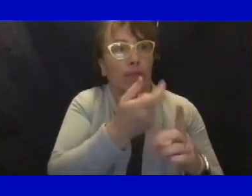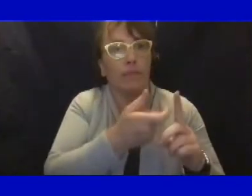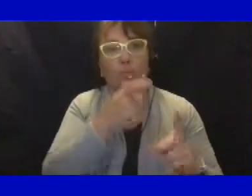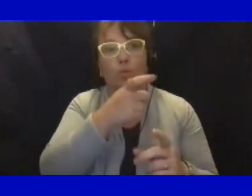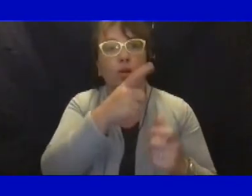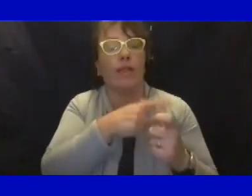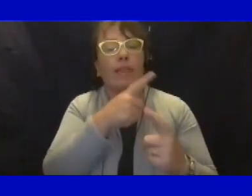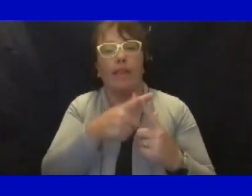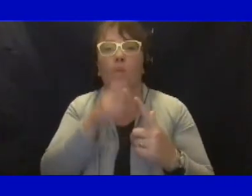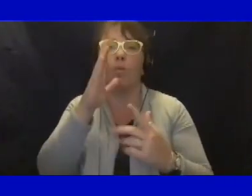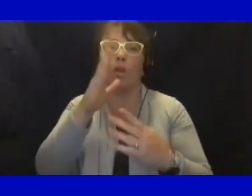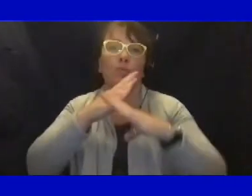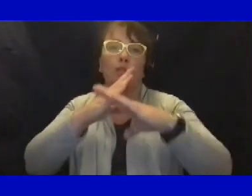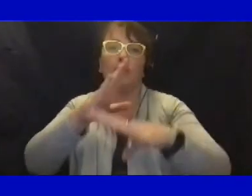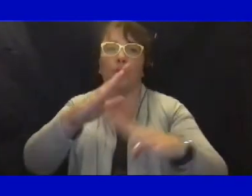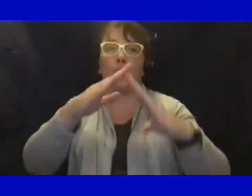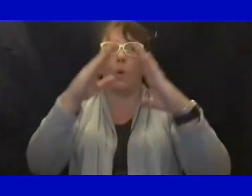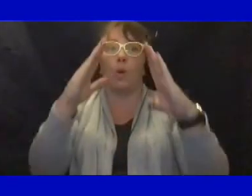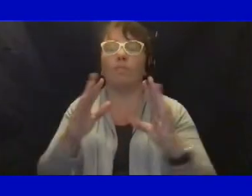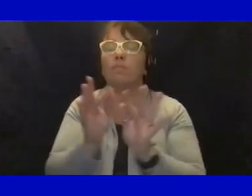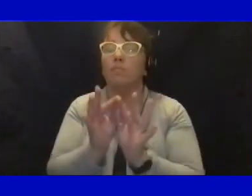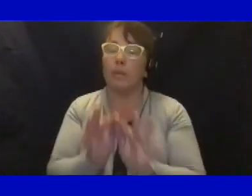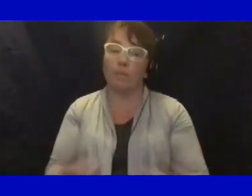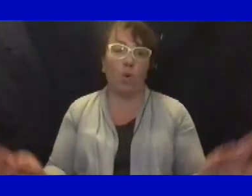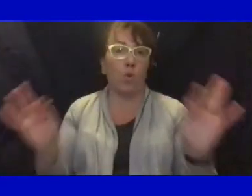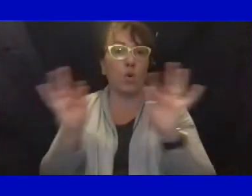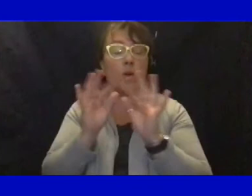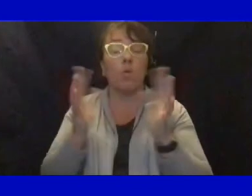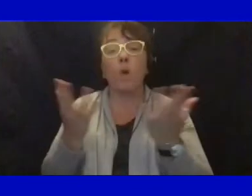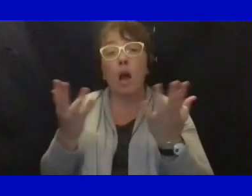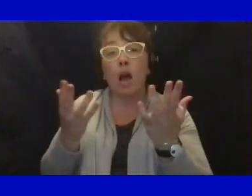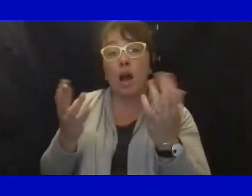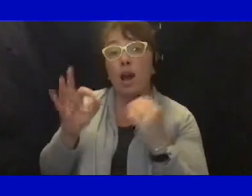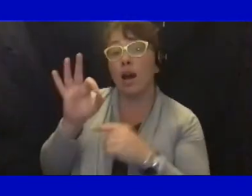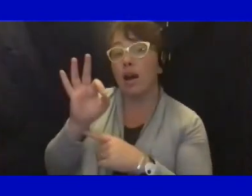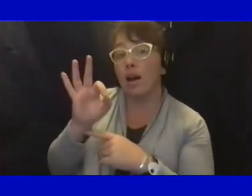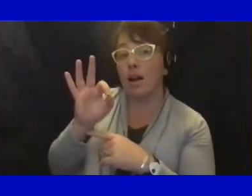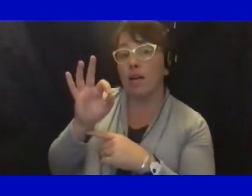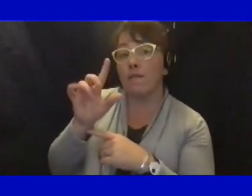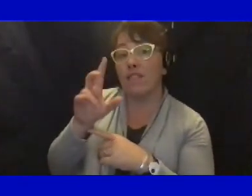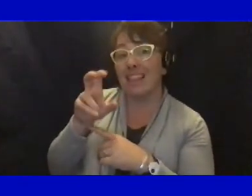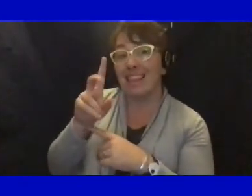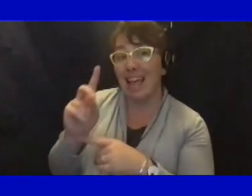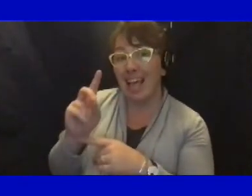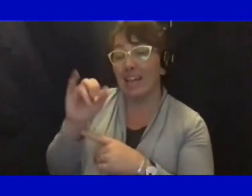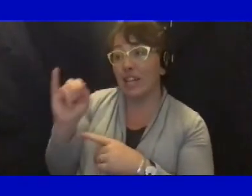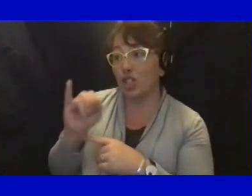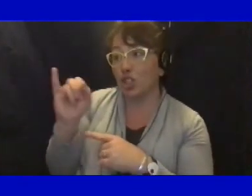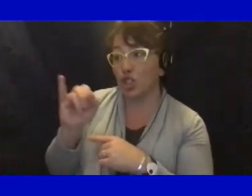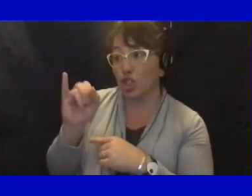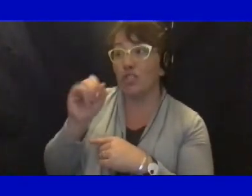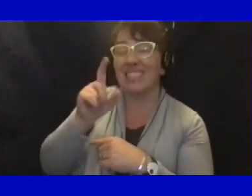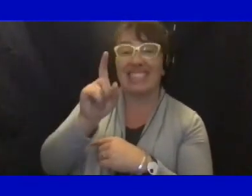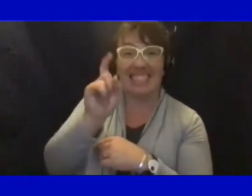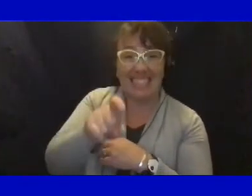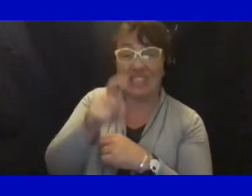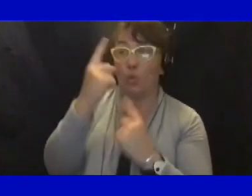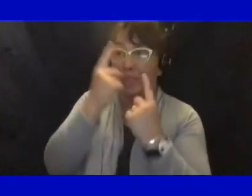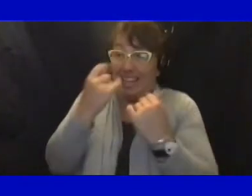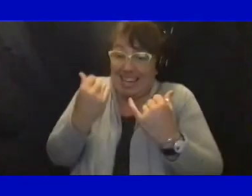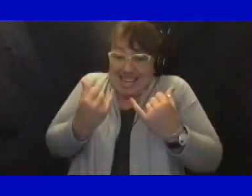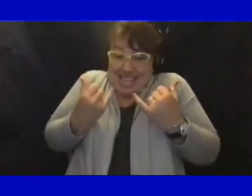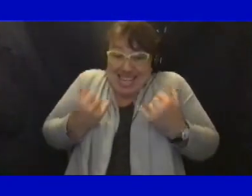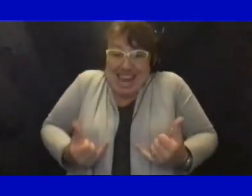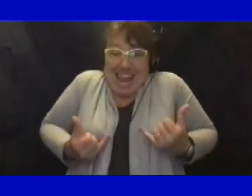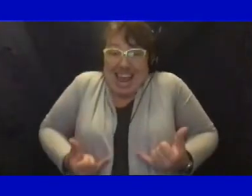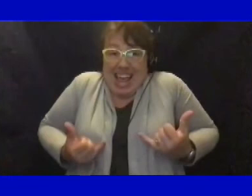And the key thing to remember here is that flood insurance takes 30 days to activate, so you really need to think about whether you need it now. If you wait till right before